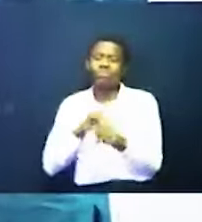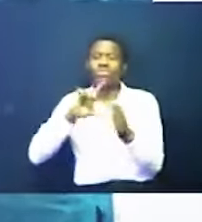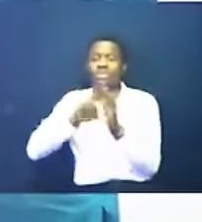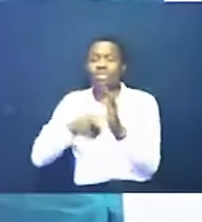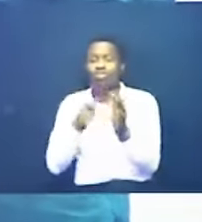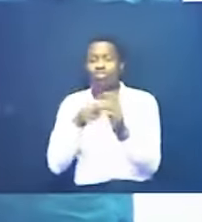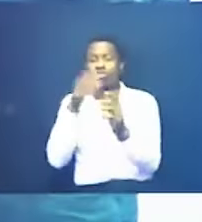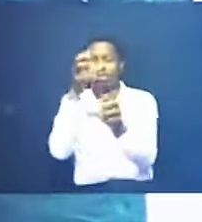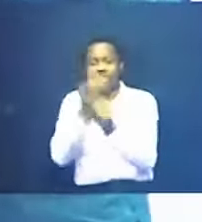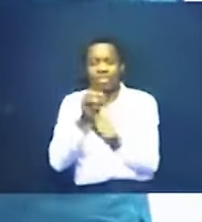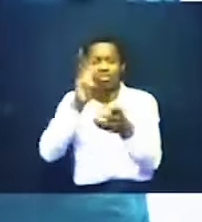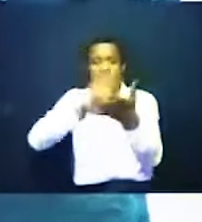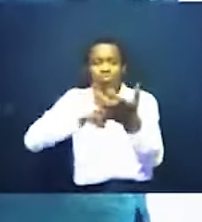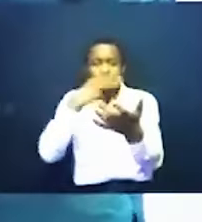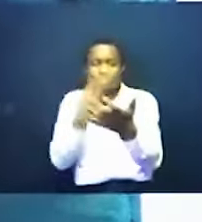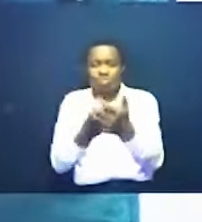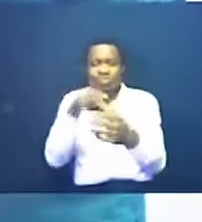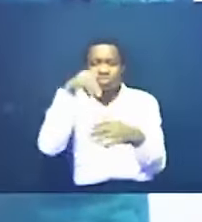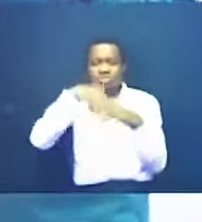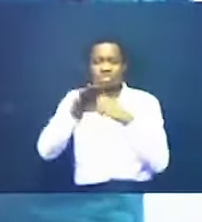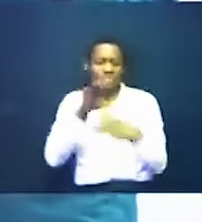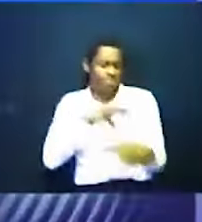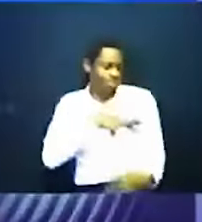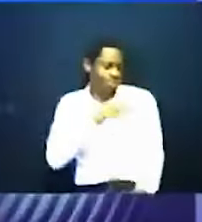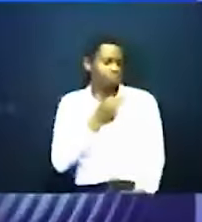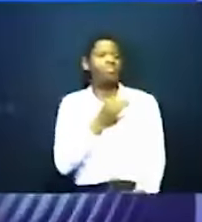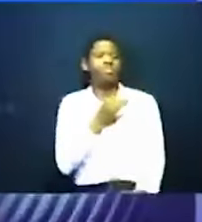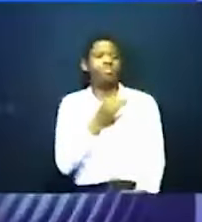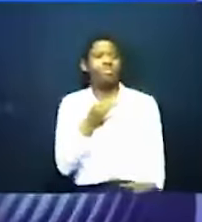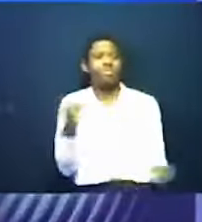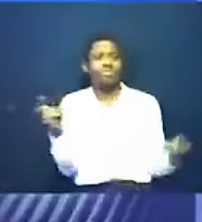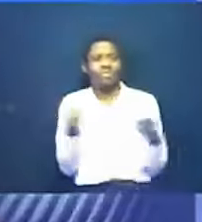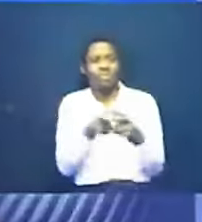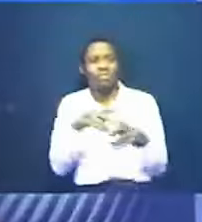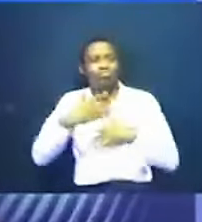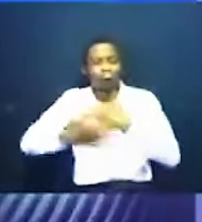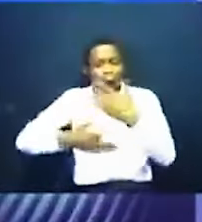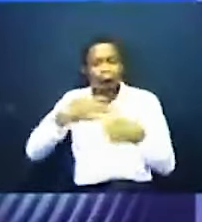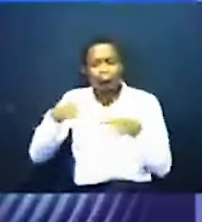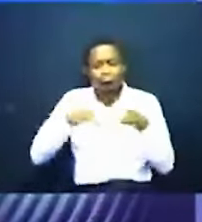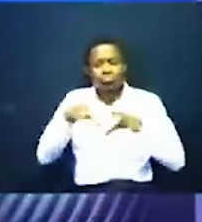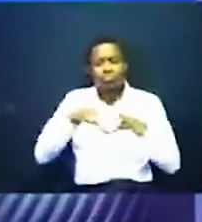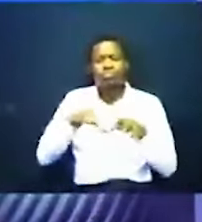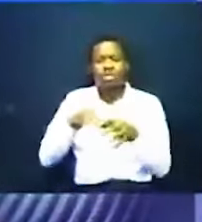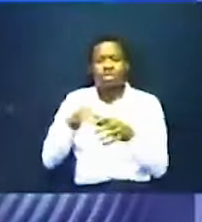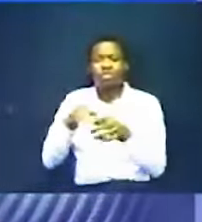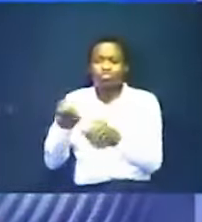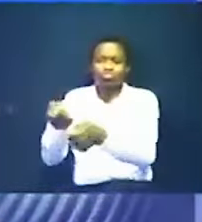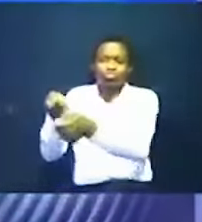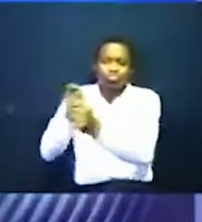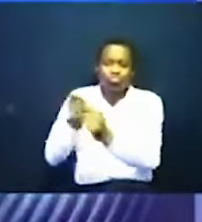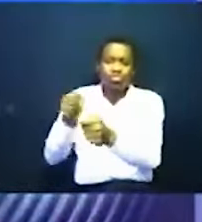spirit. And then if you manifest it, people will be drawn to